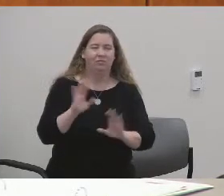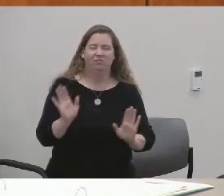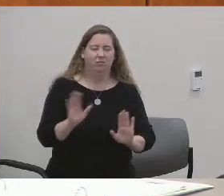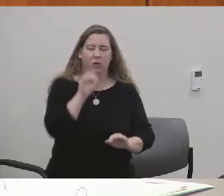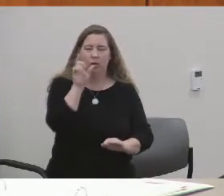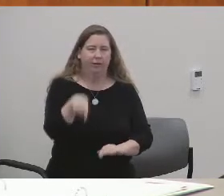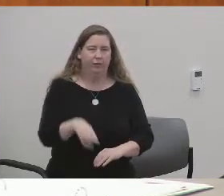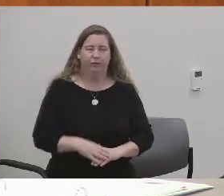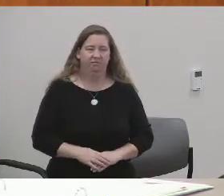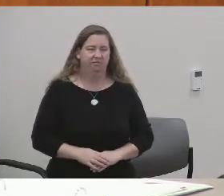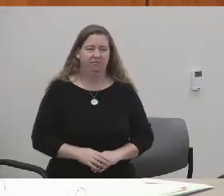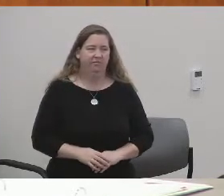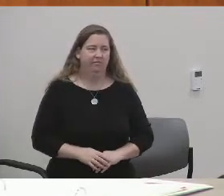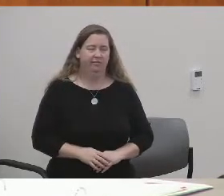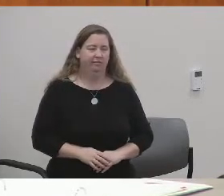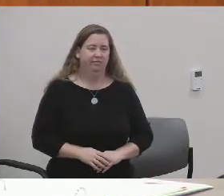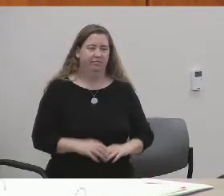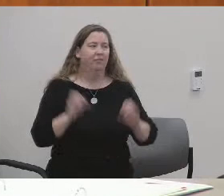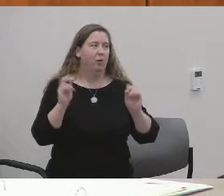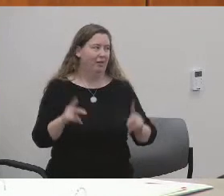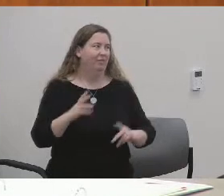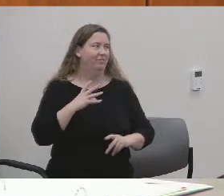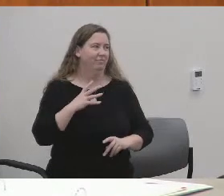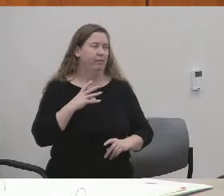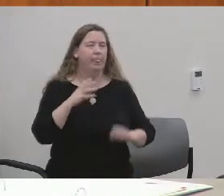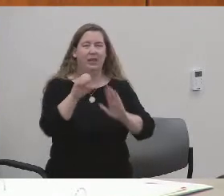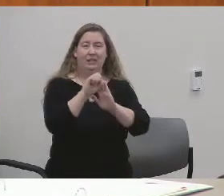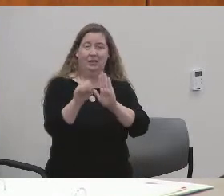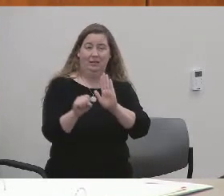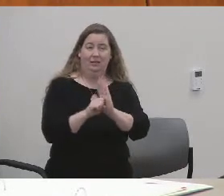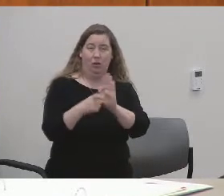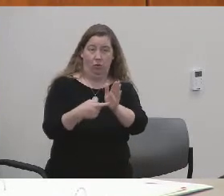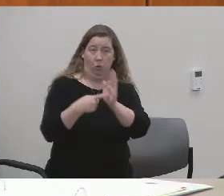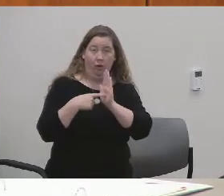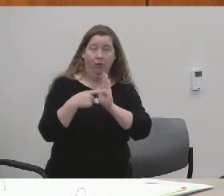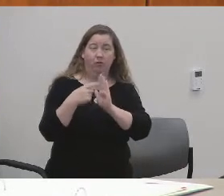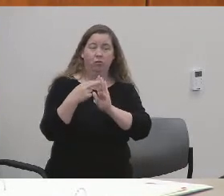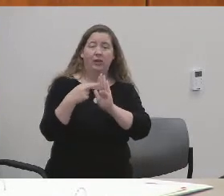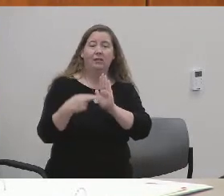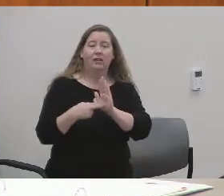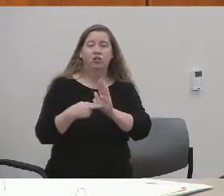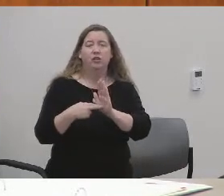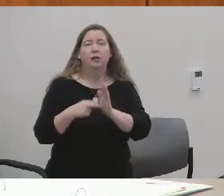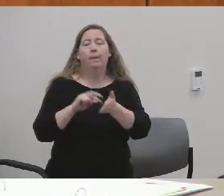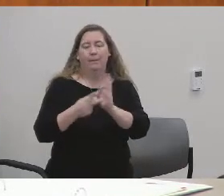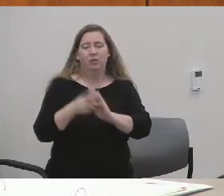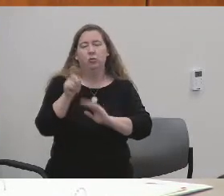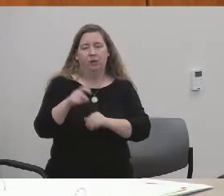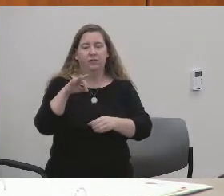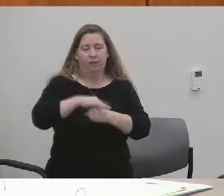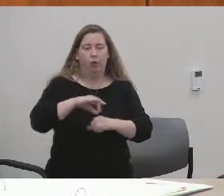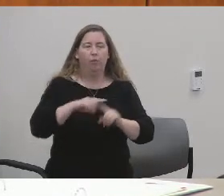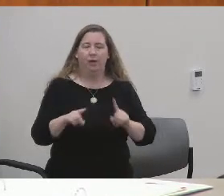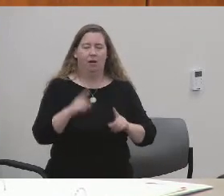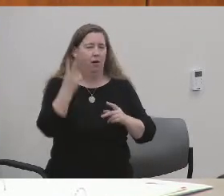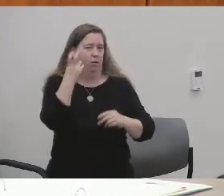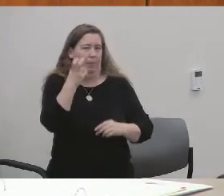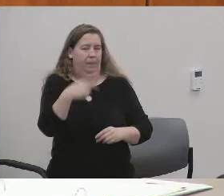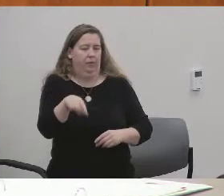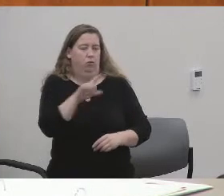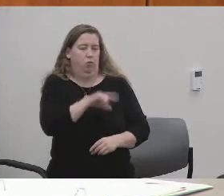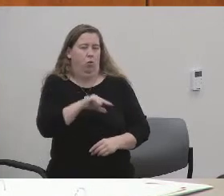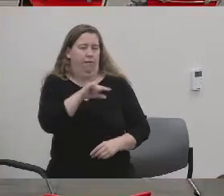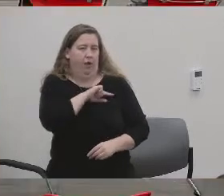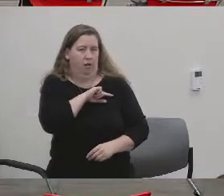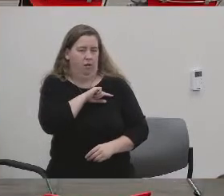to vote on those, so. If it's a state-required regulation, you do. Okay. I don't know if these qualify under that, but